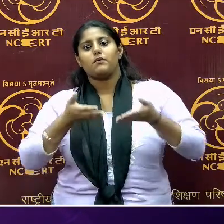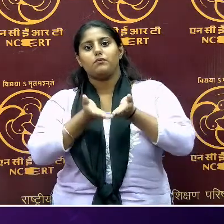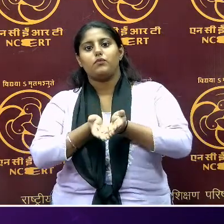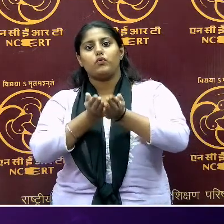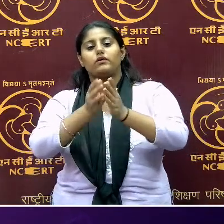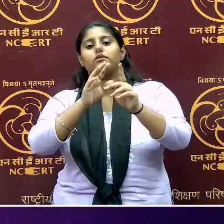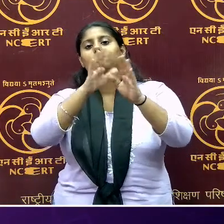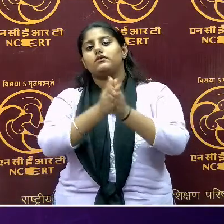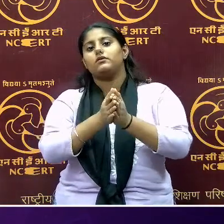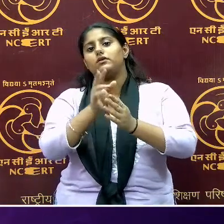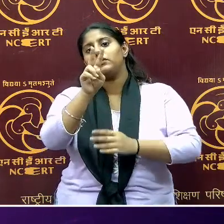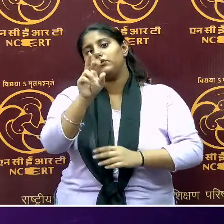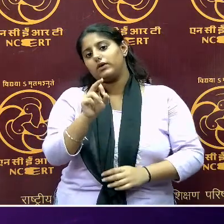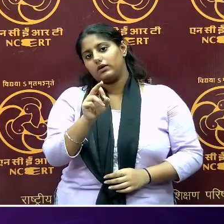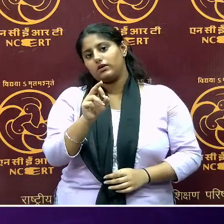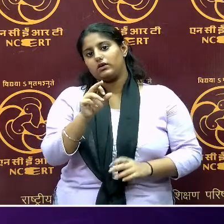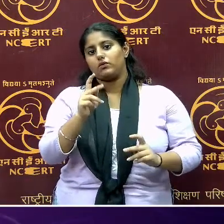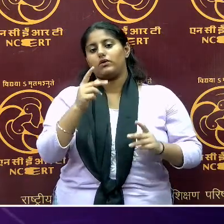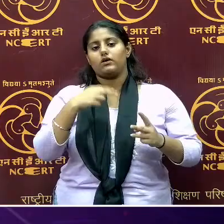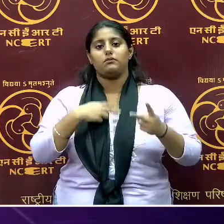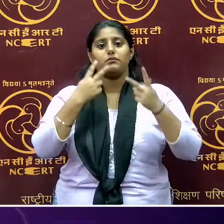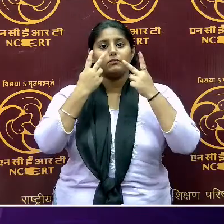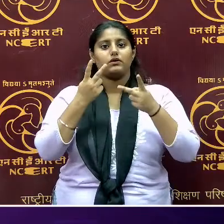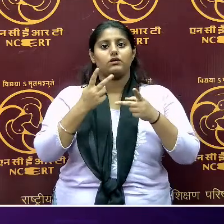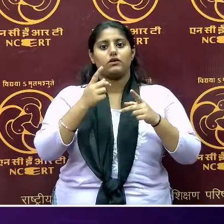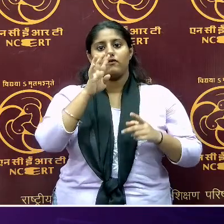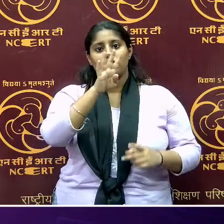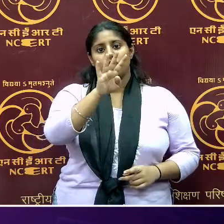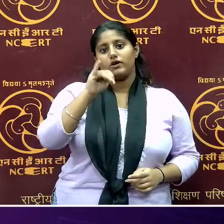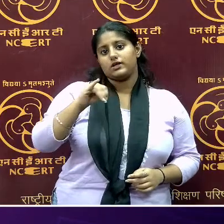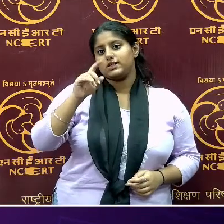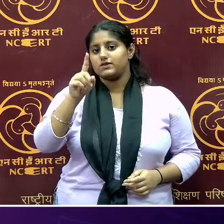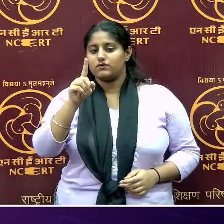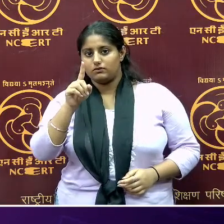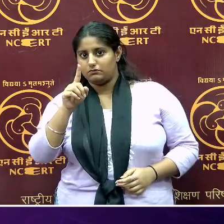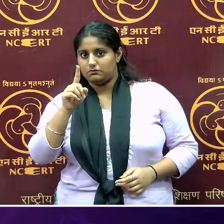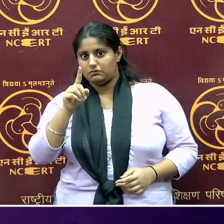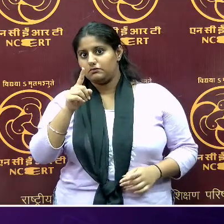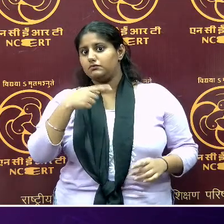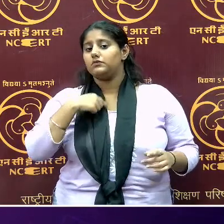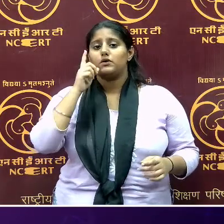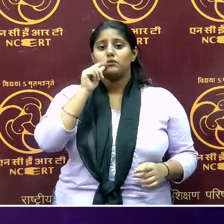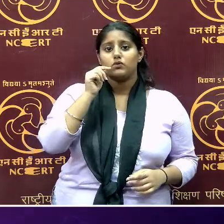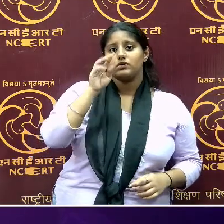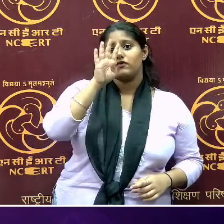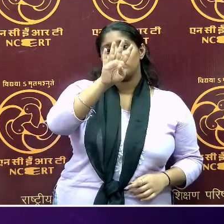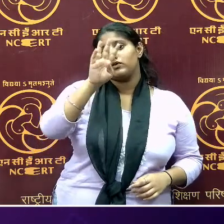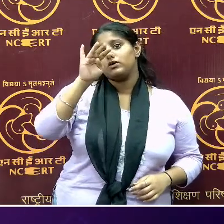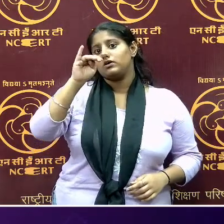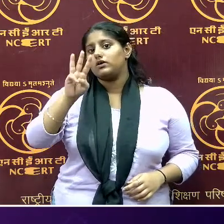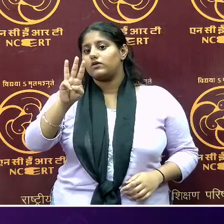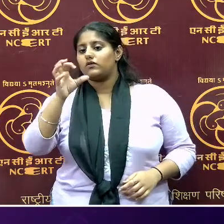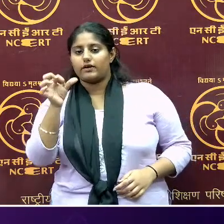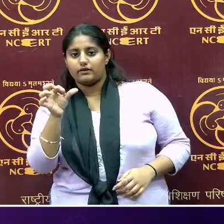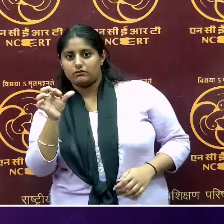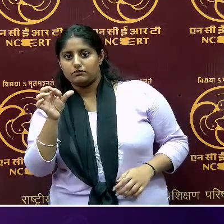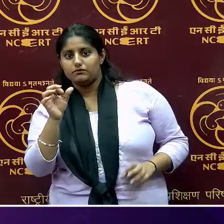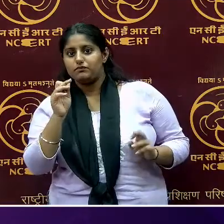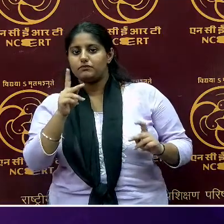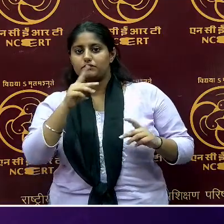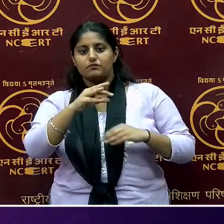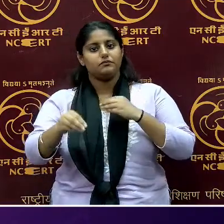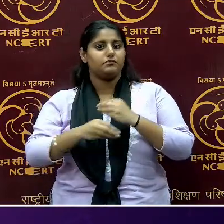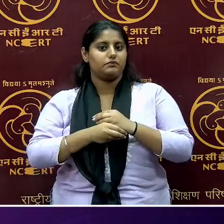20. Let us see how many girls are there. 461, Shivani, and boys are 439. So, let us add